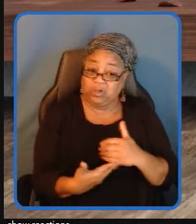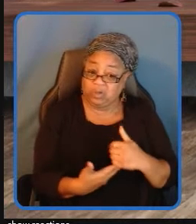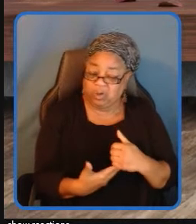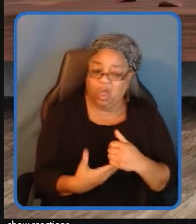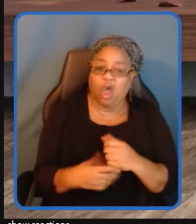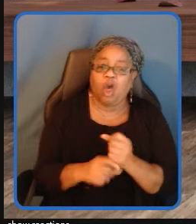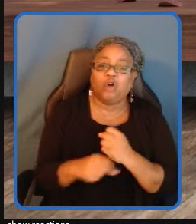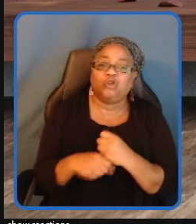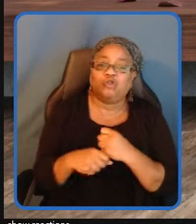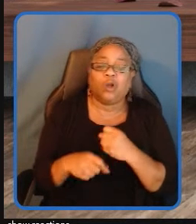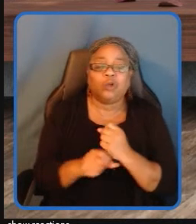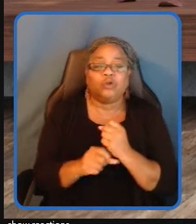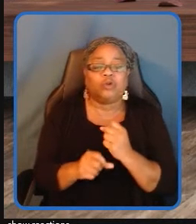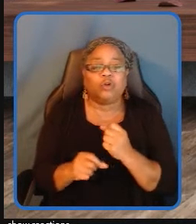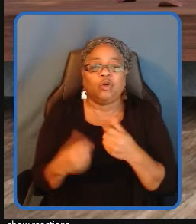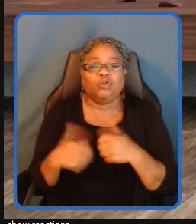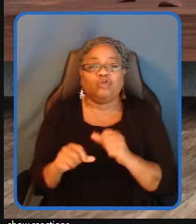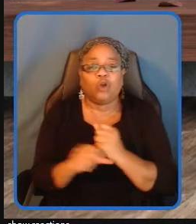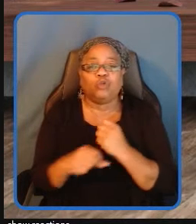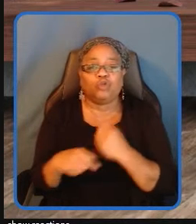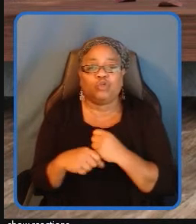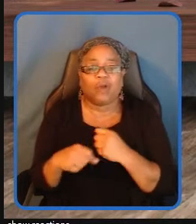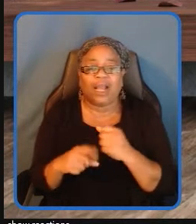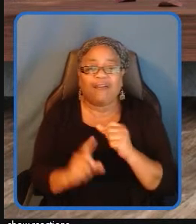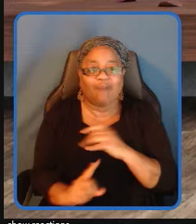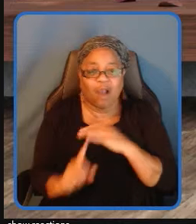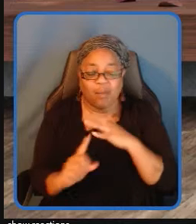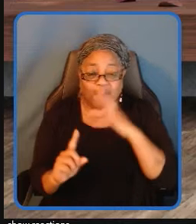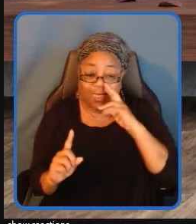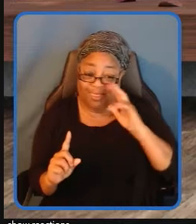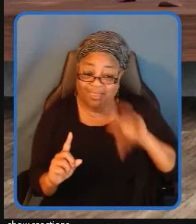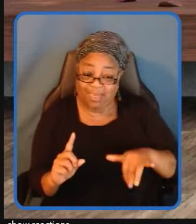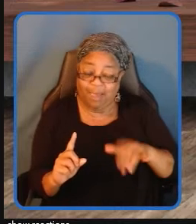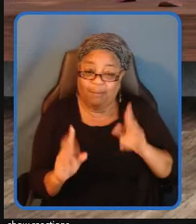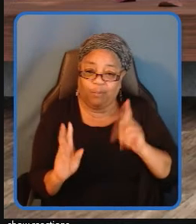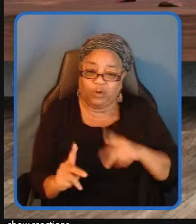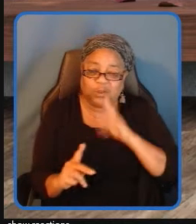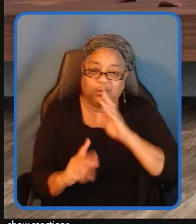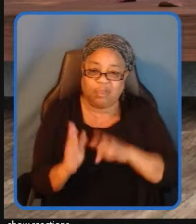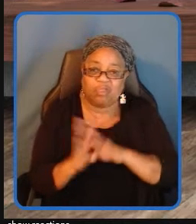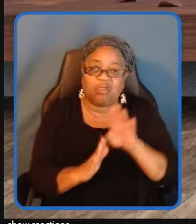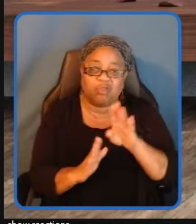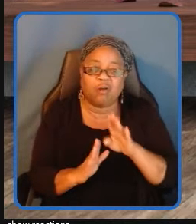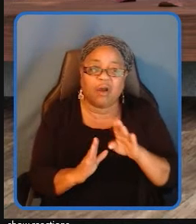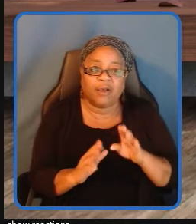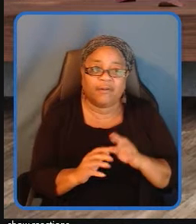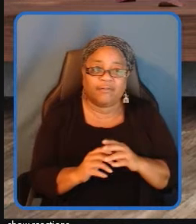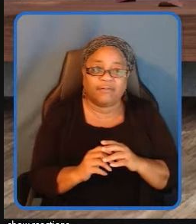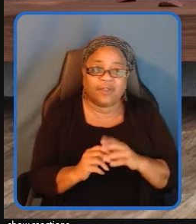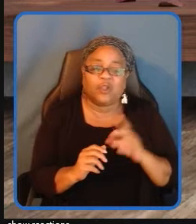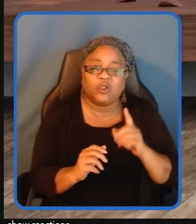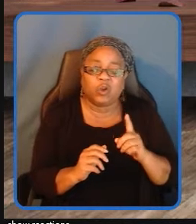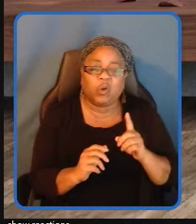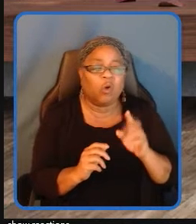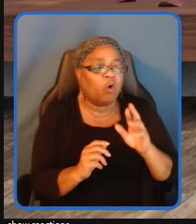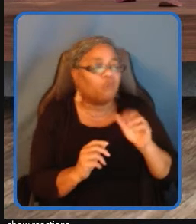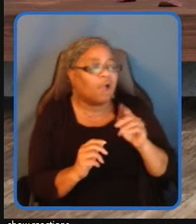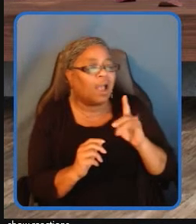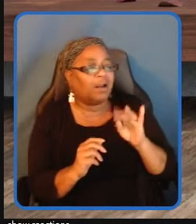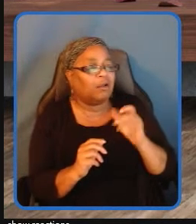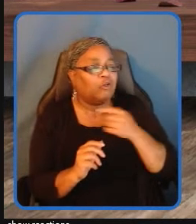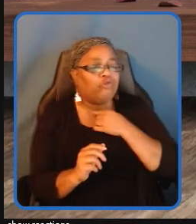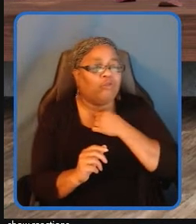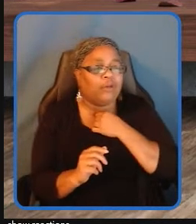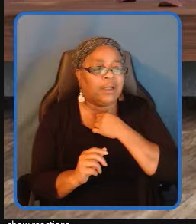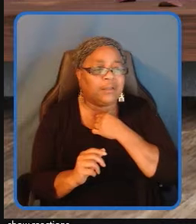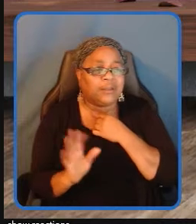an environment where that person can thrive, right? So fundamentally, I think inclusive leadership is about like radical curiosity. And it also is about